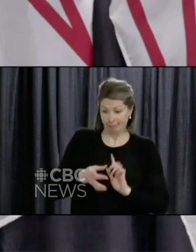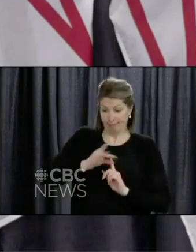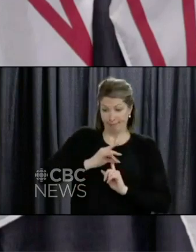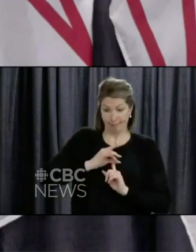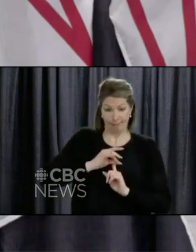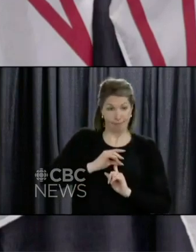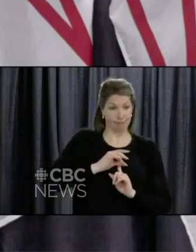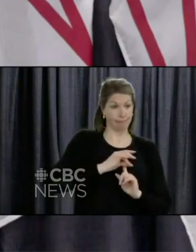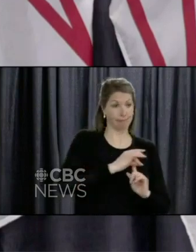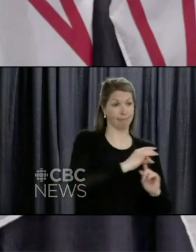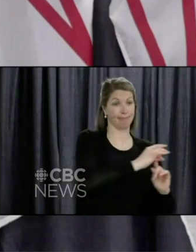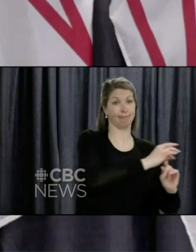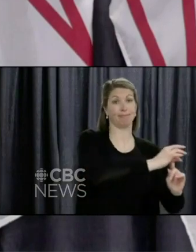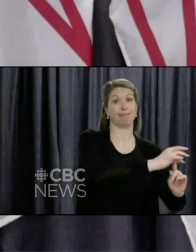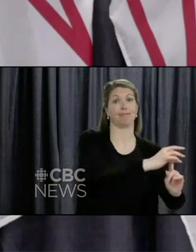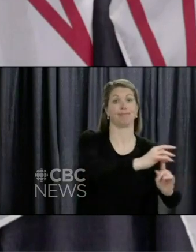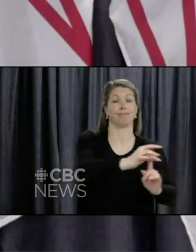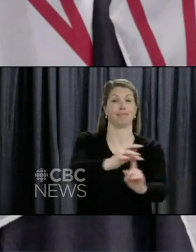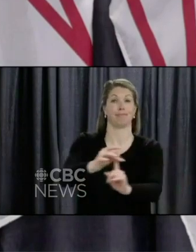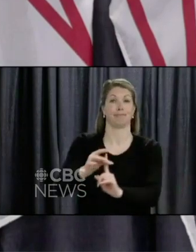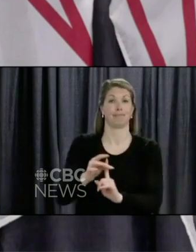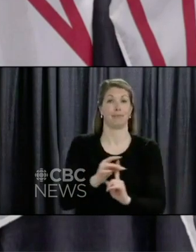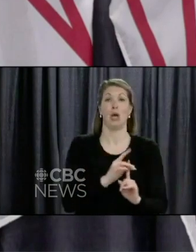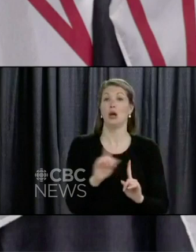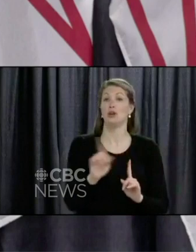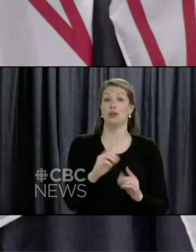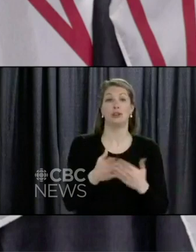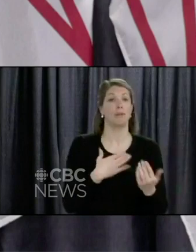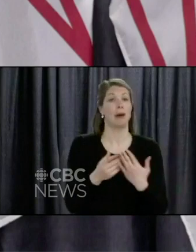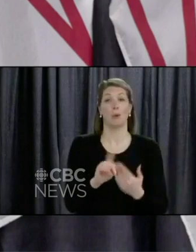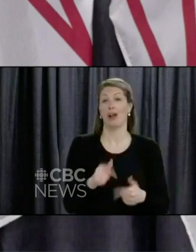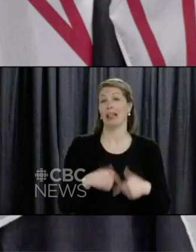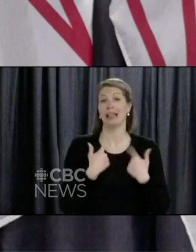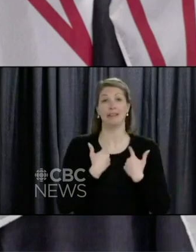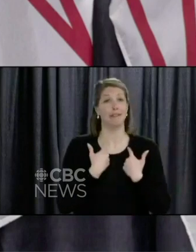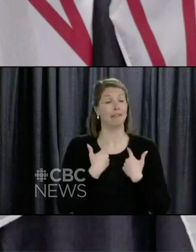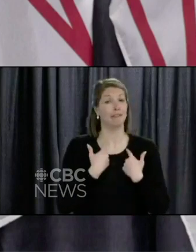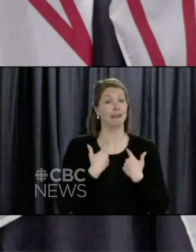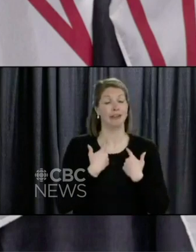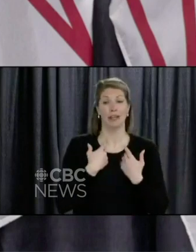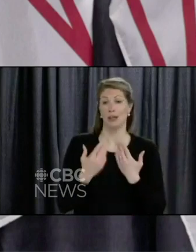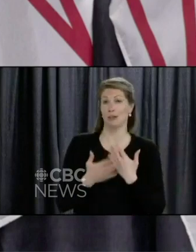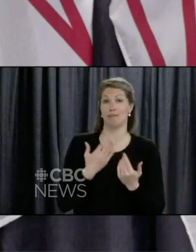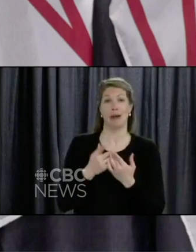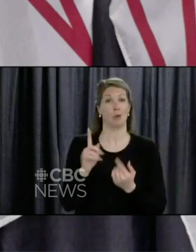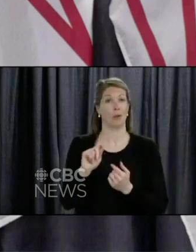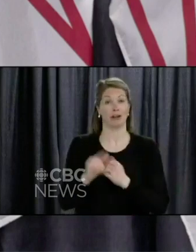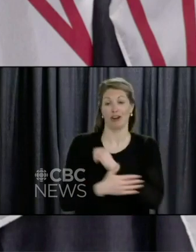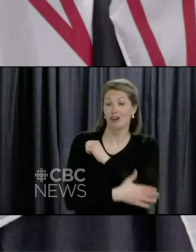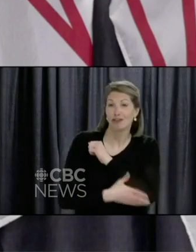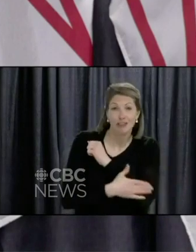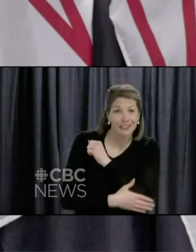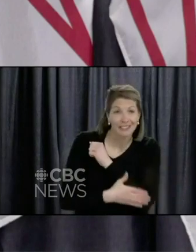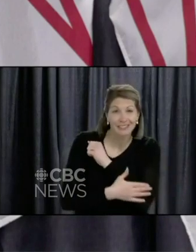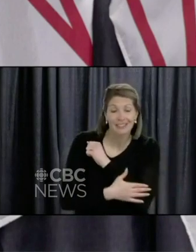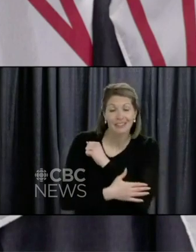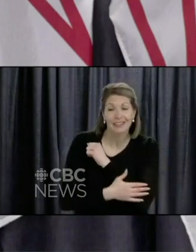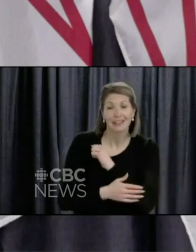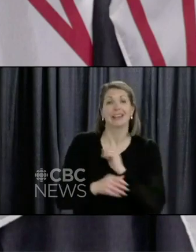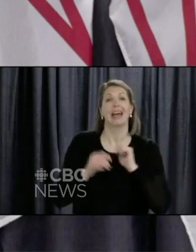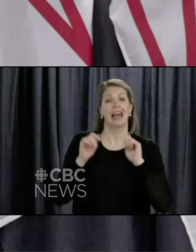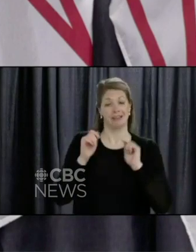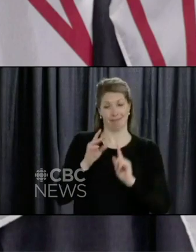matter what's gender, doesn't matter what's postal code, it really doesn't matter which community you live in, and that no one is